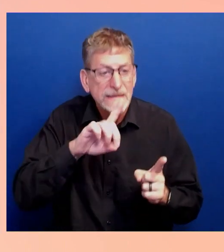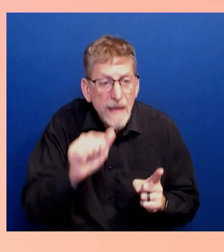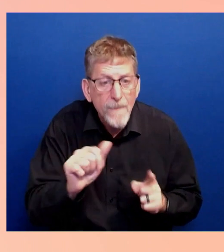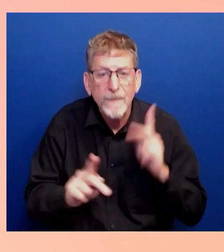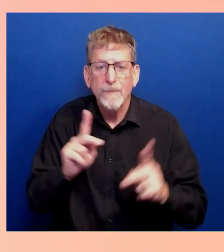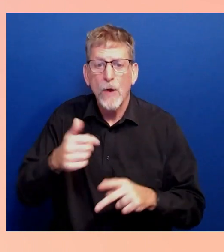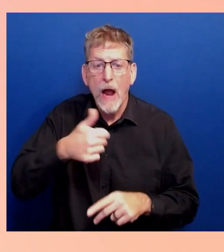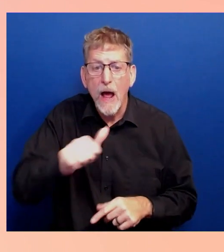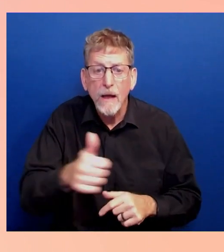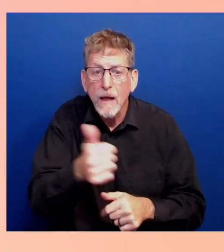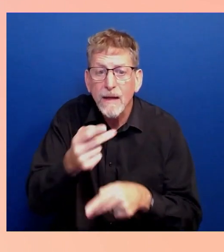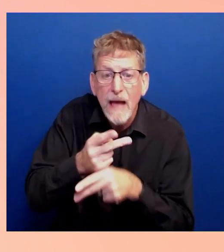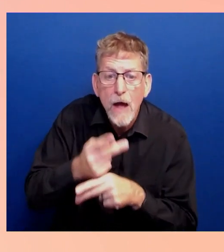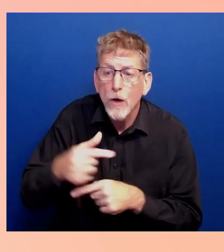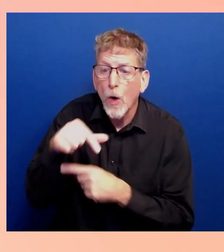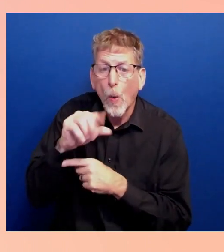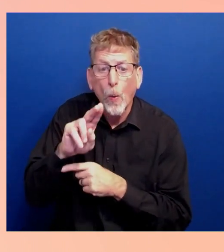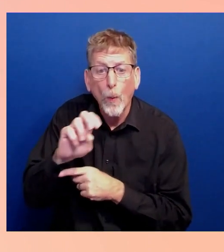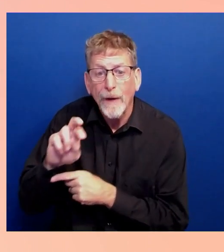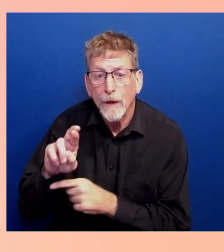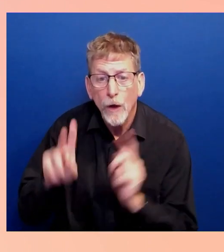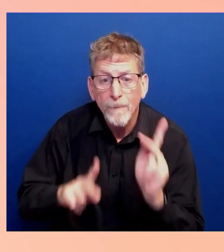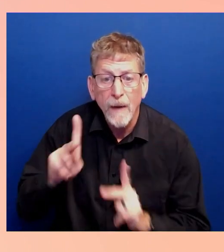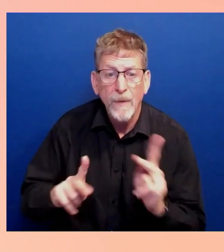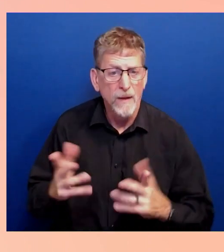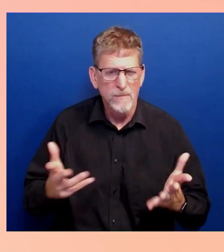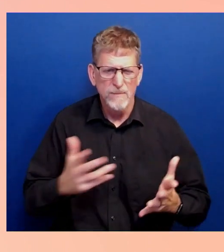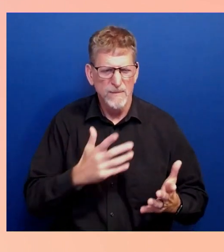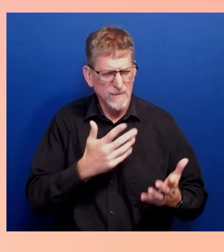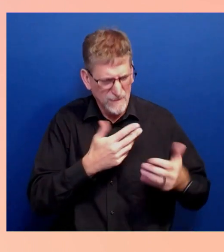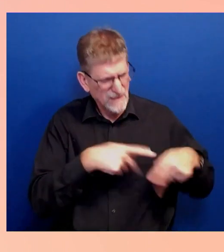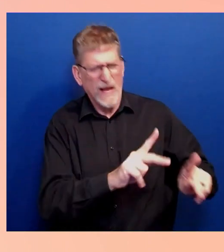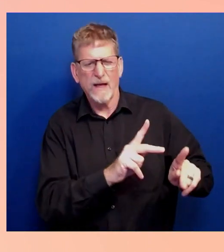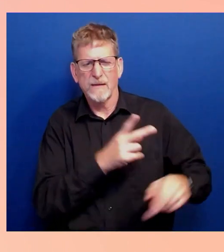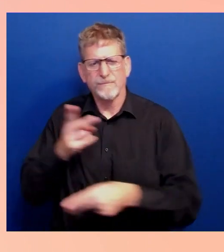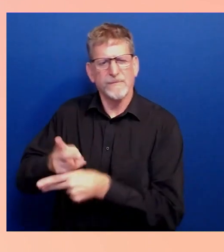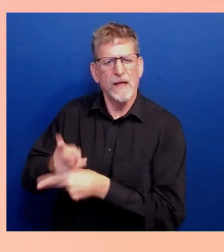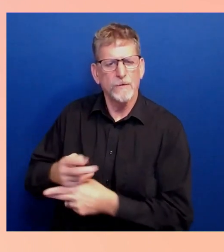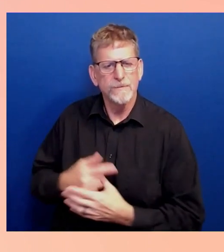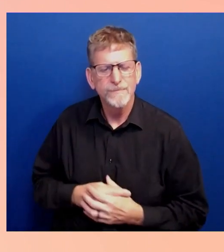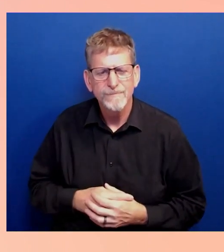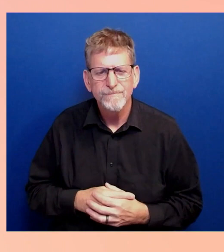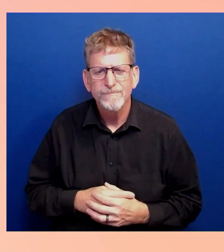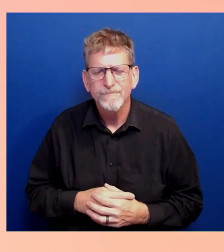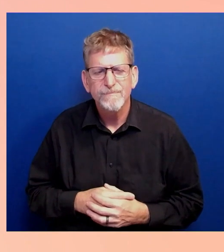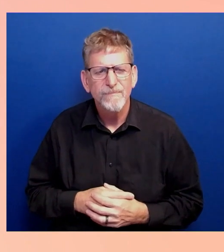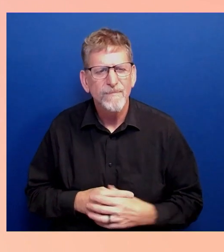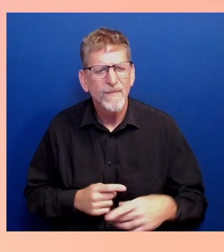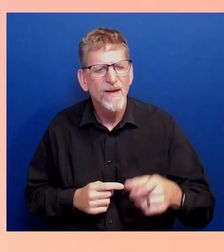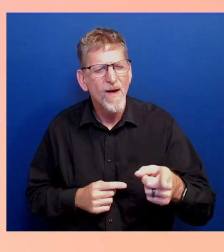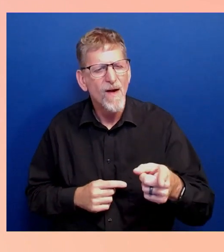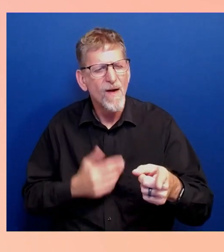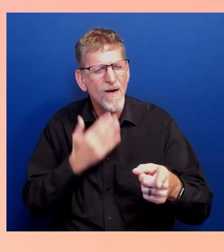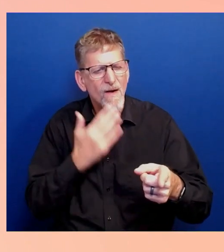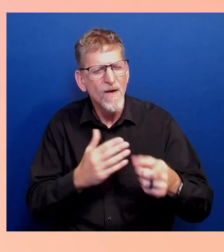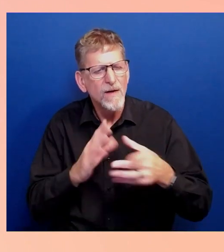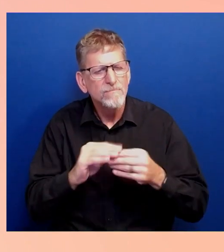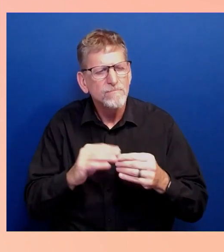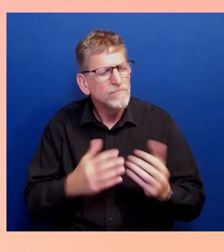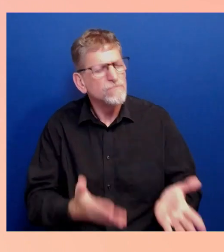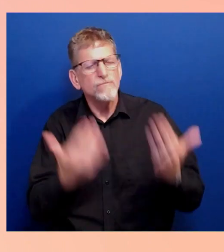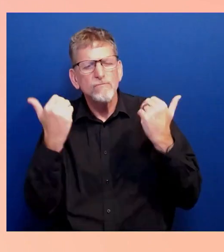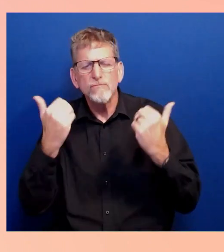I love that call to action, in particular, your call out of the role that a corporate voice can bring to the